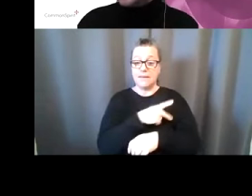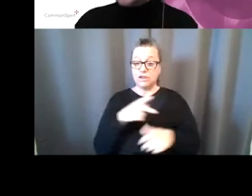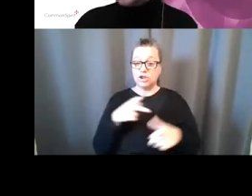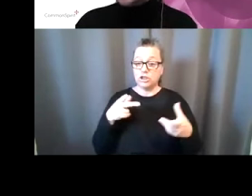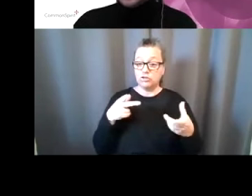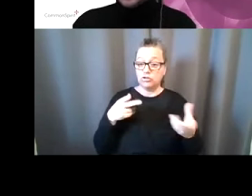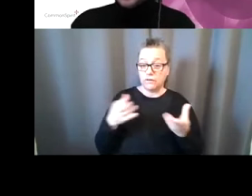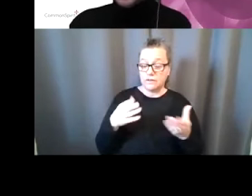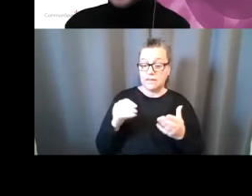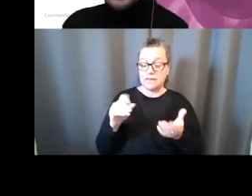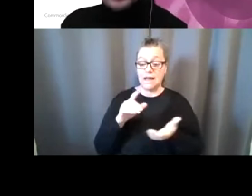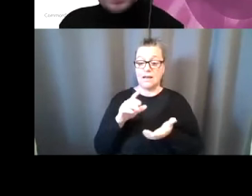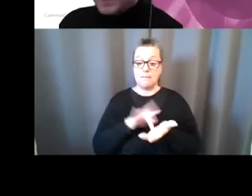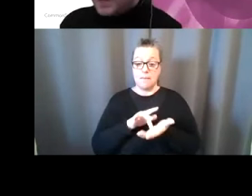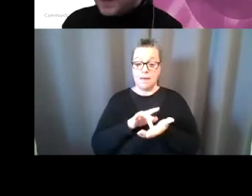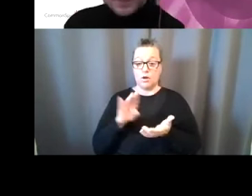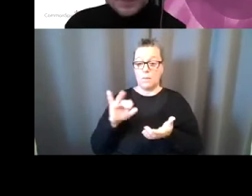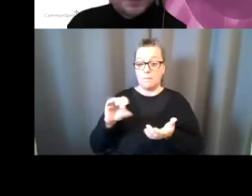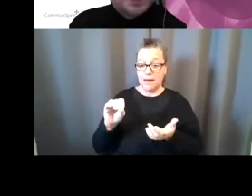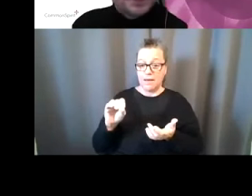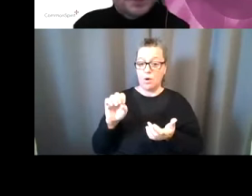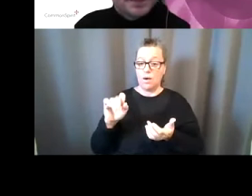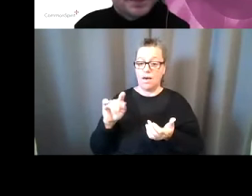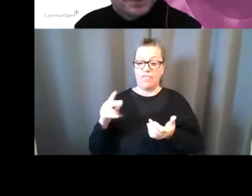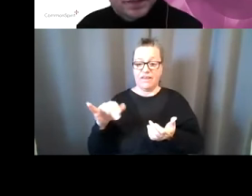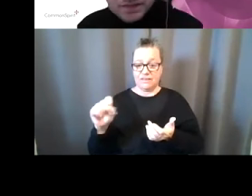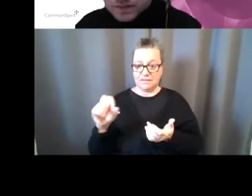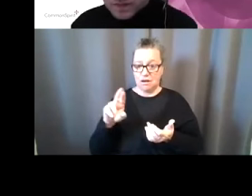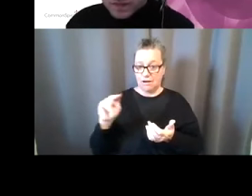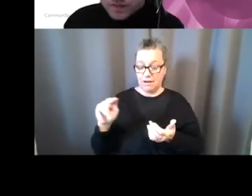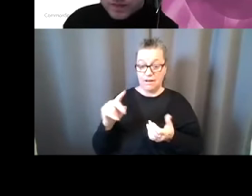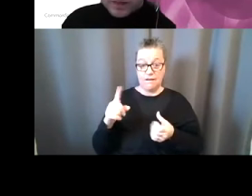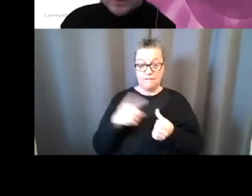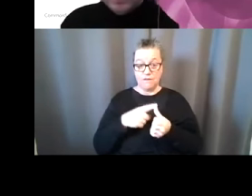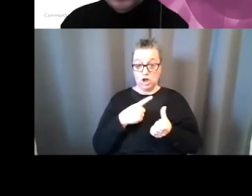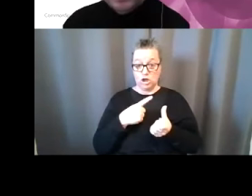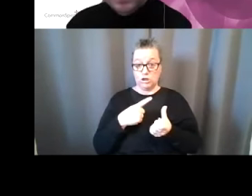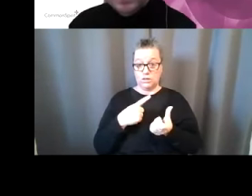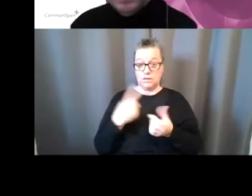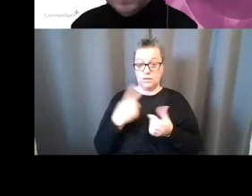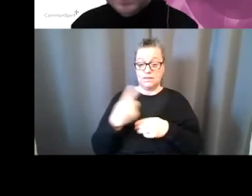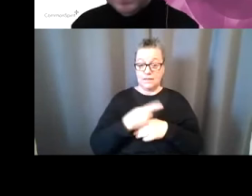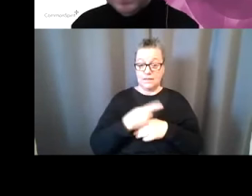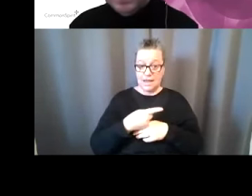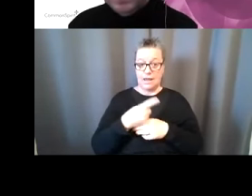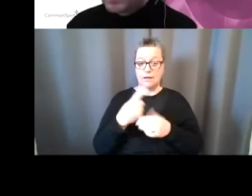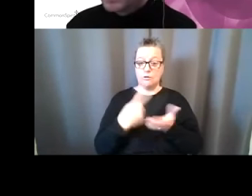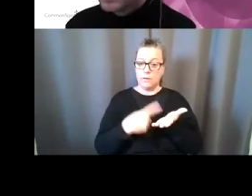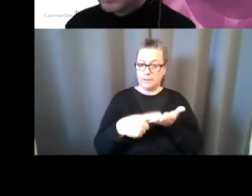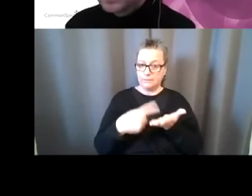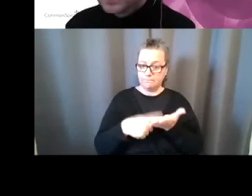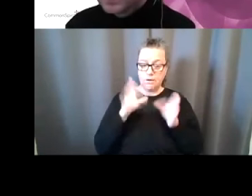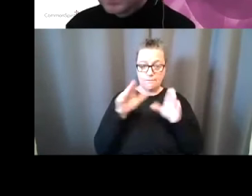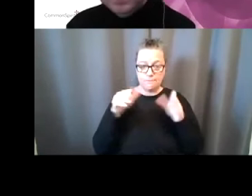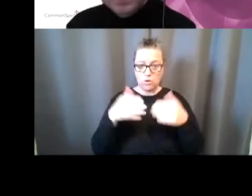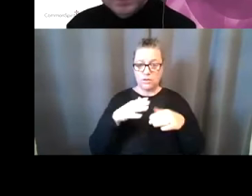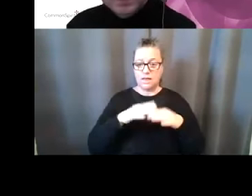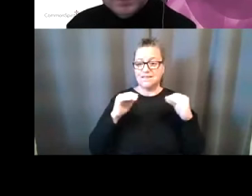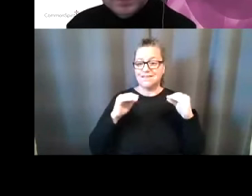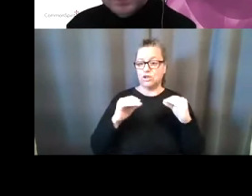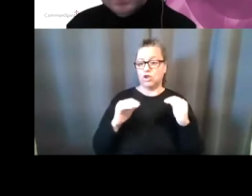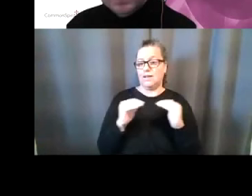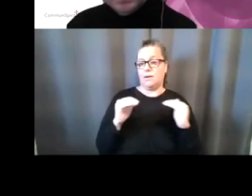medical bioethics RN. The first day, we deviated from our traditional RPIW process and spent time focusing on teaching on equity